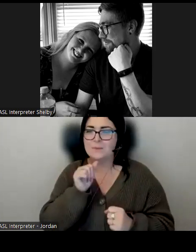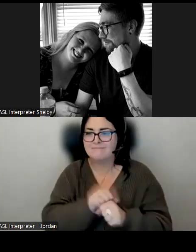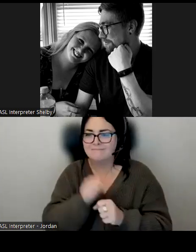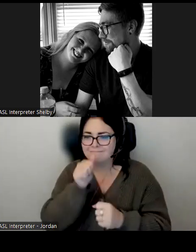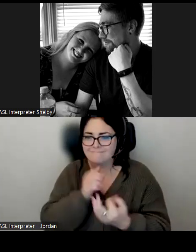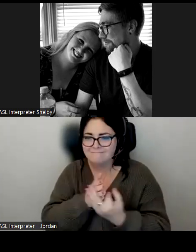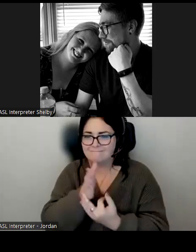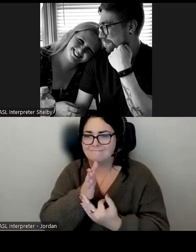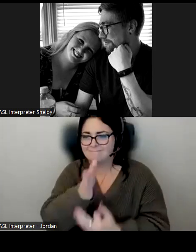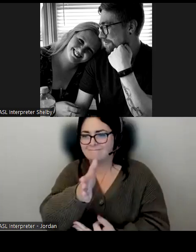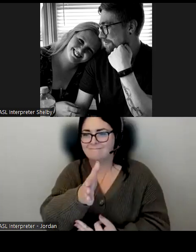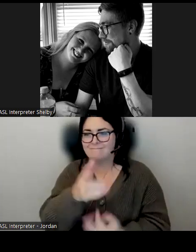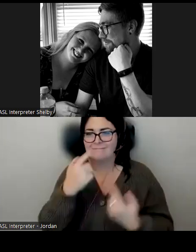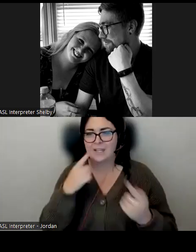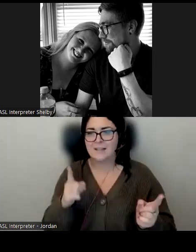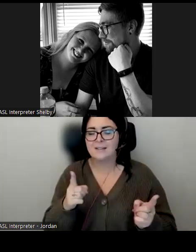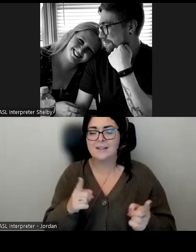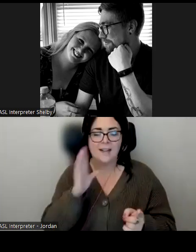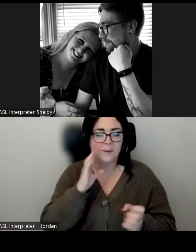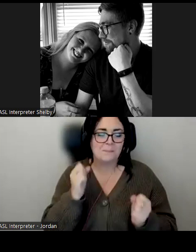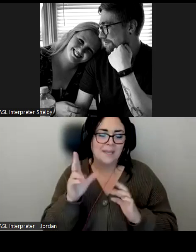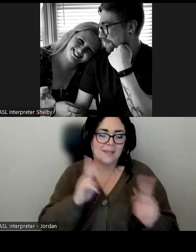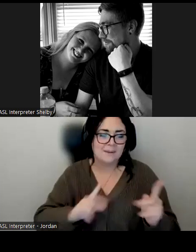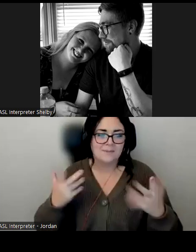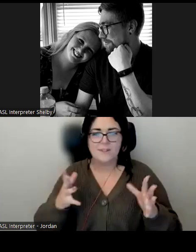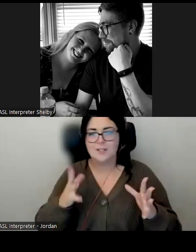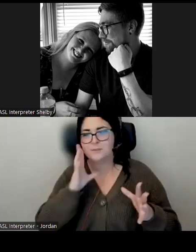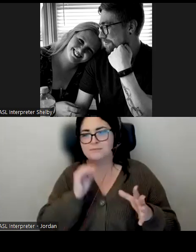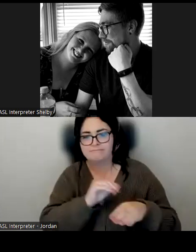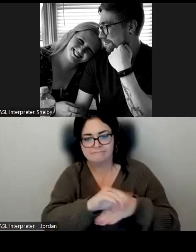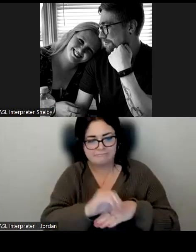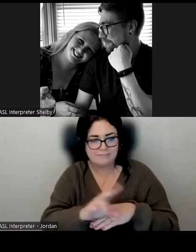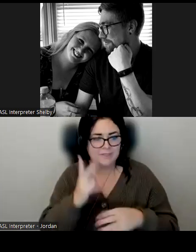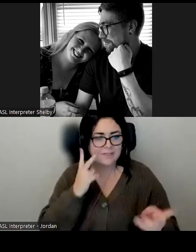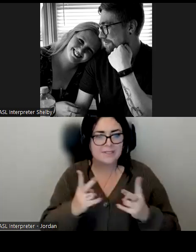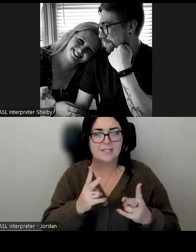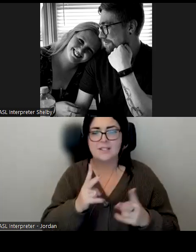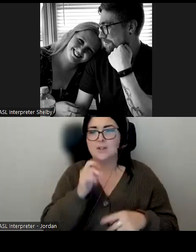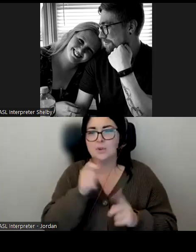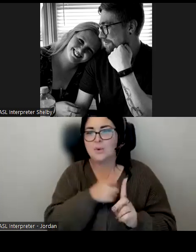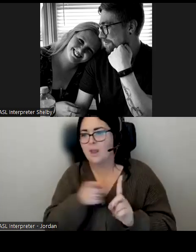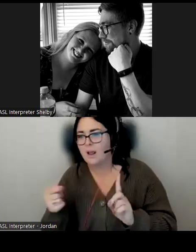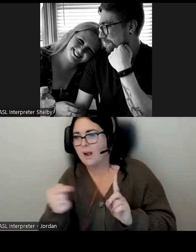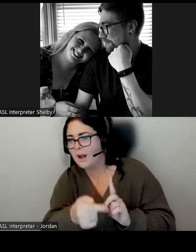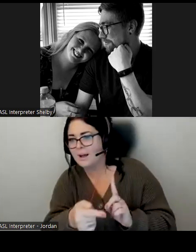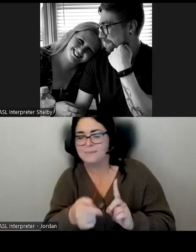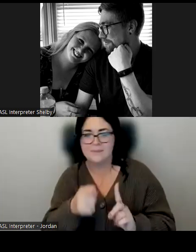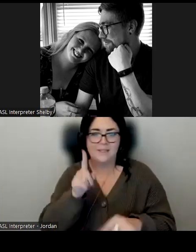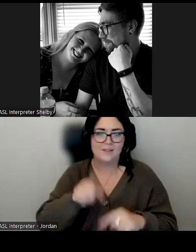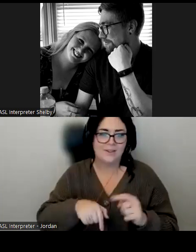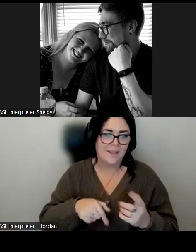that all the time, the people that we work with. You don't get by it because you can't get around